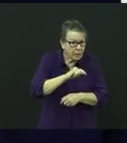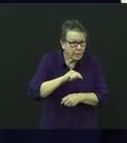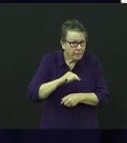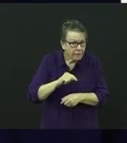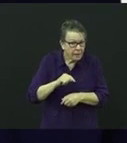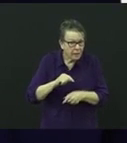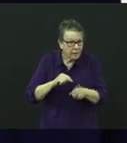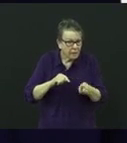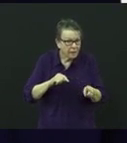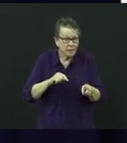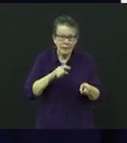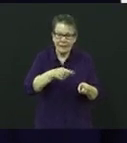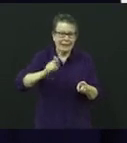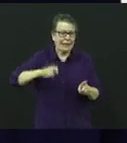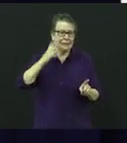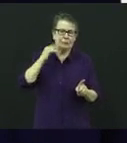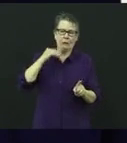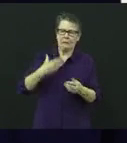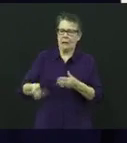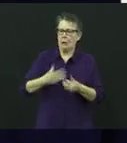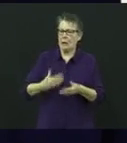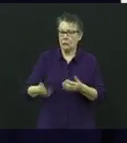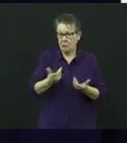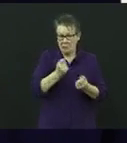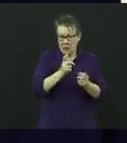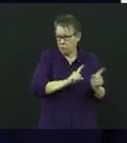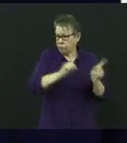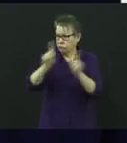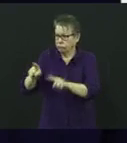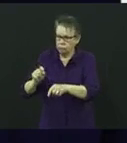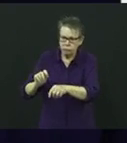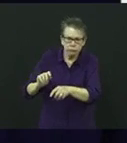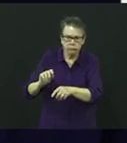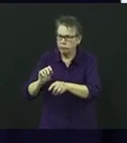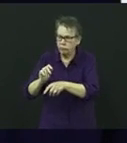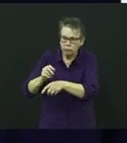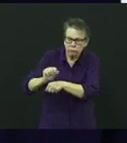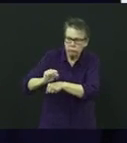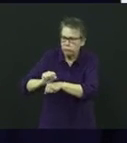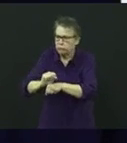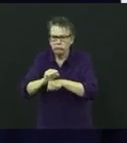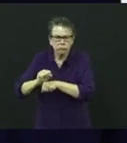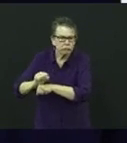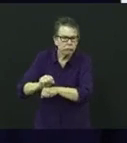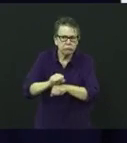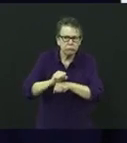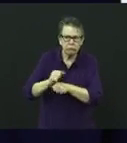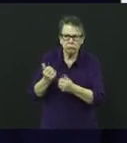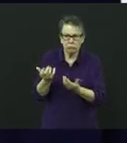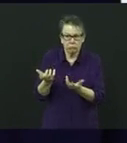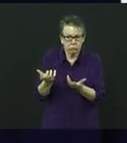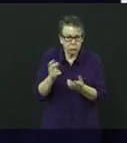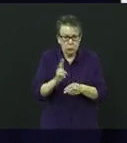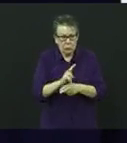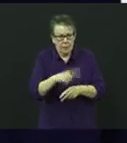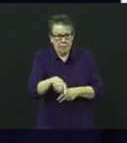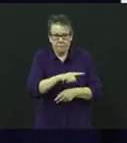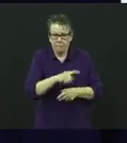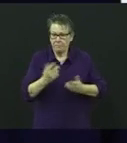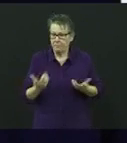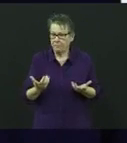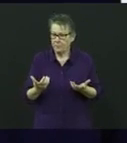We have a plan to promote collaboration regionally throughout the state through the level 1 trauma centers who also